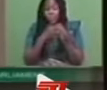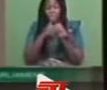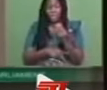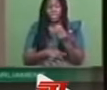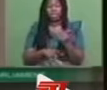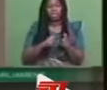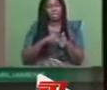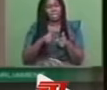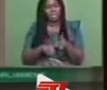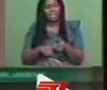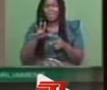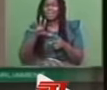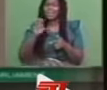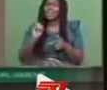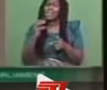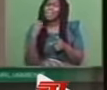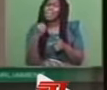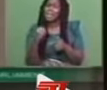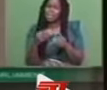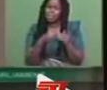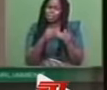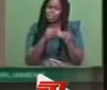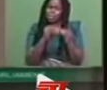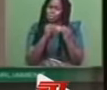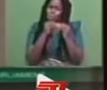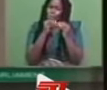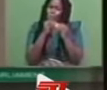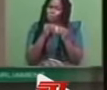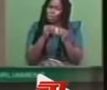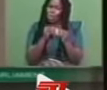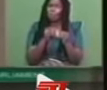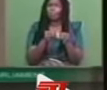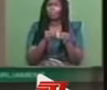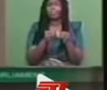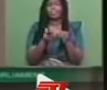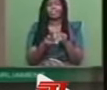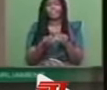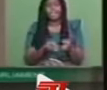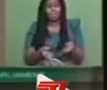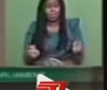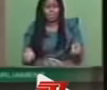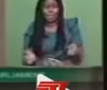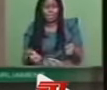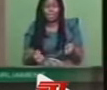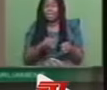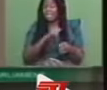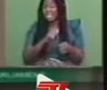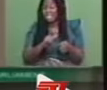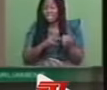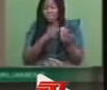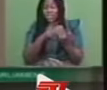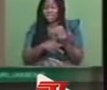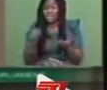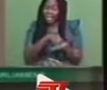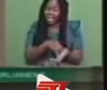was assigned for procurement and consultancies and equipment for the exact same project at the Registrar General's Department. So